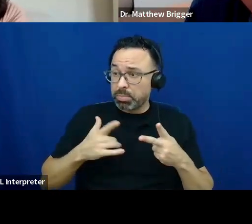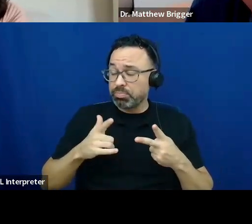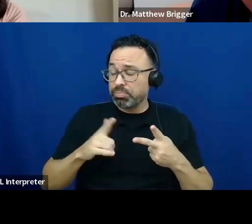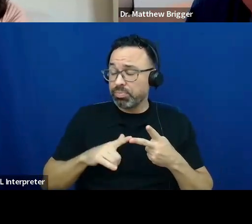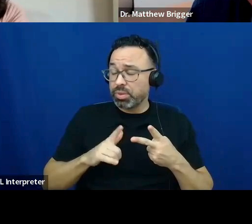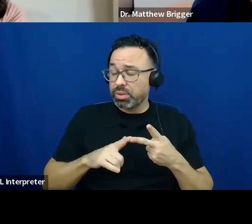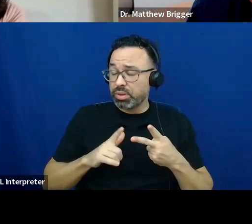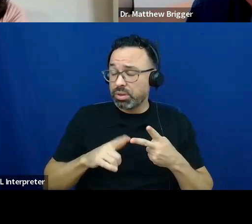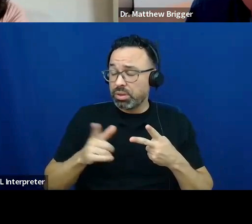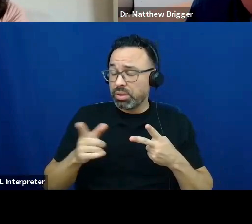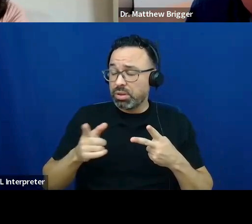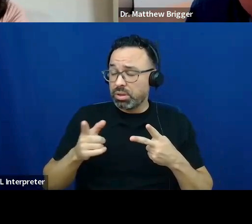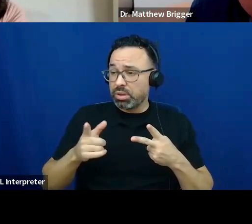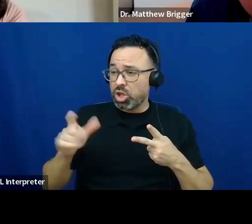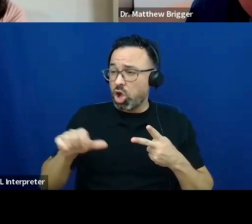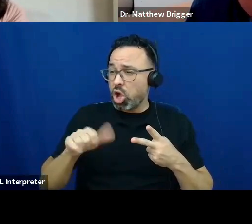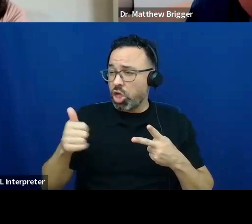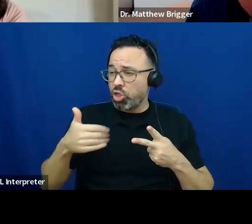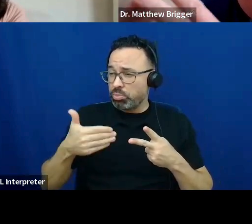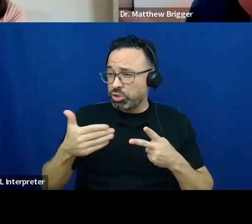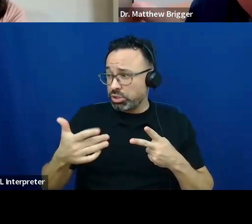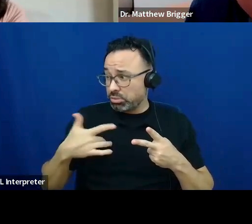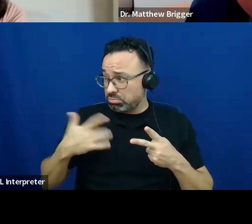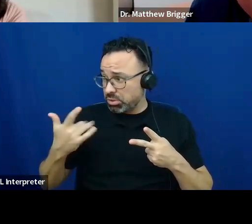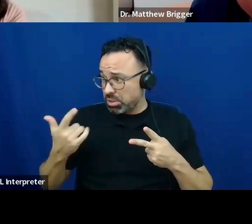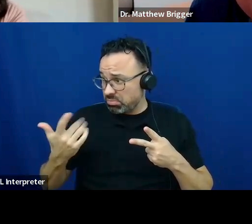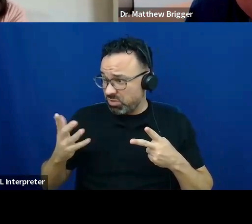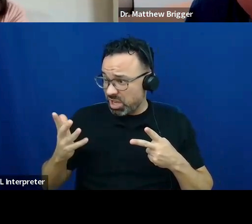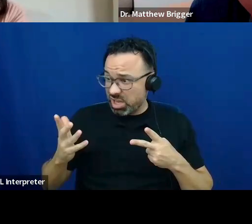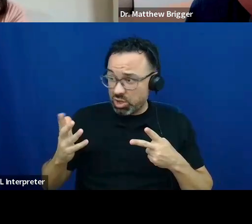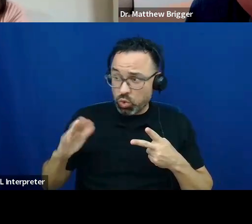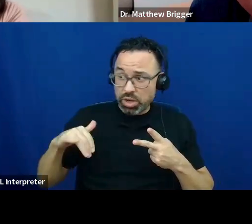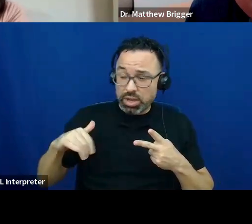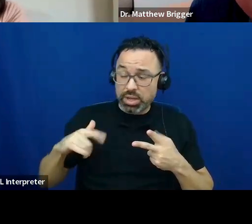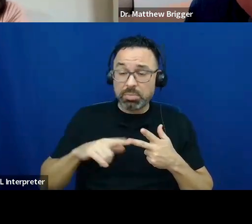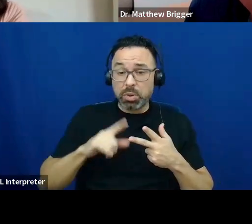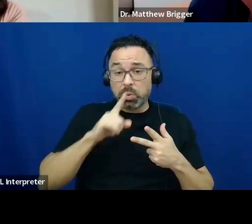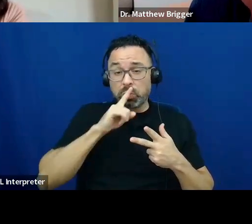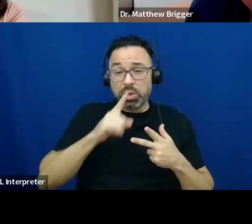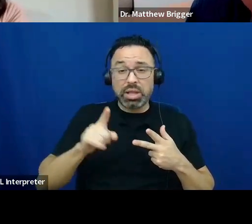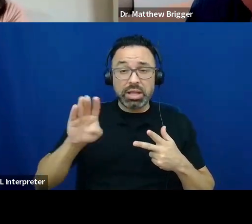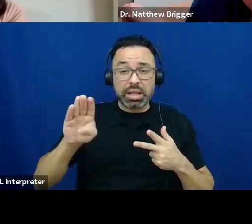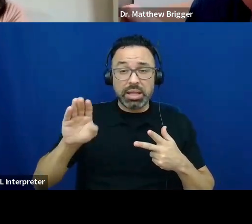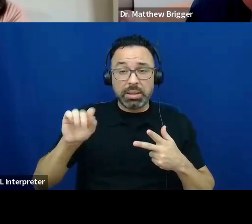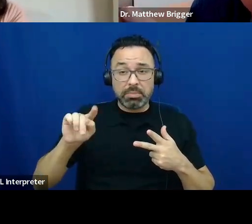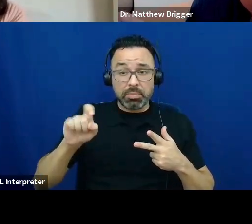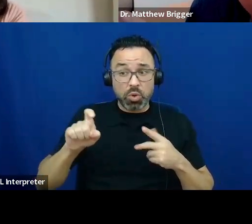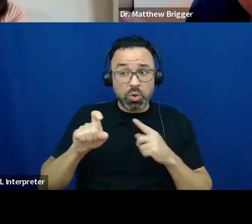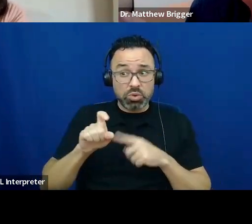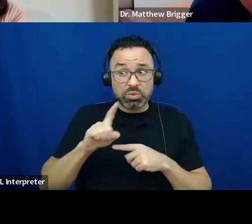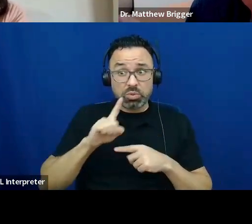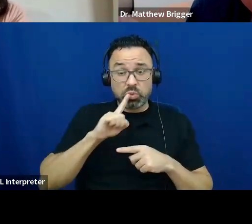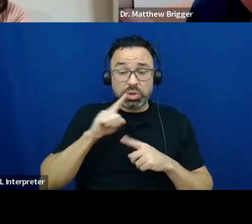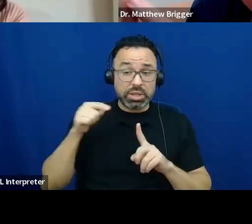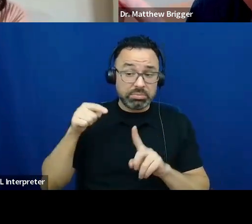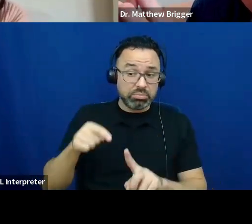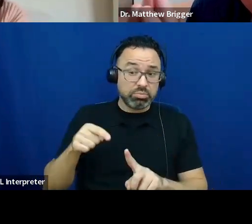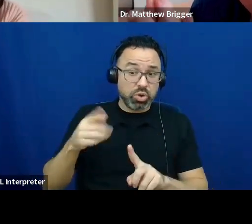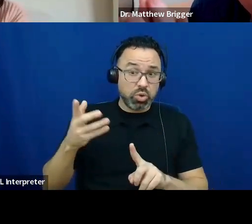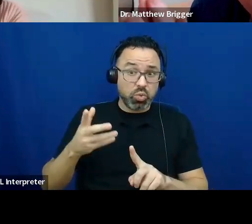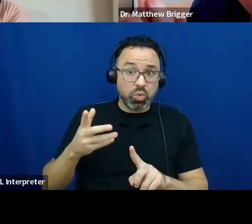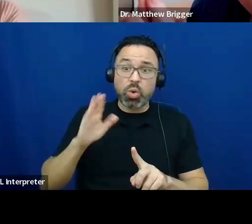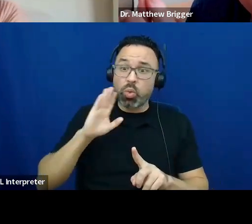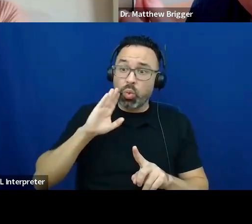various other sort of procedures that may come? But really, when it comes down to it, Botox does serve the purpose of decreasing